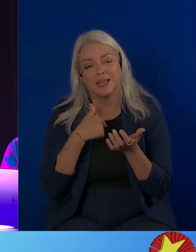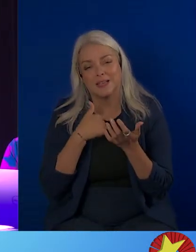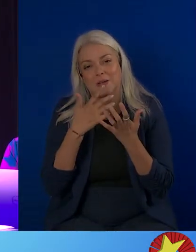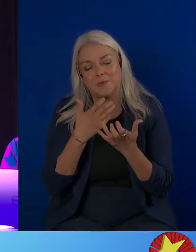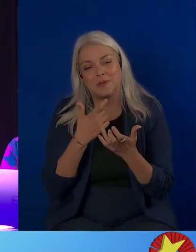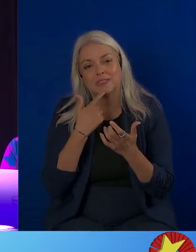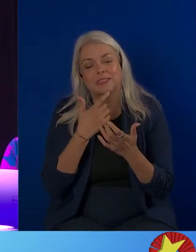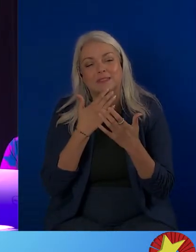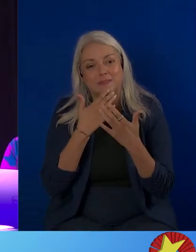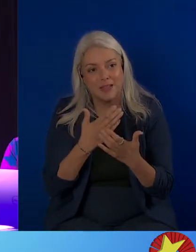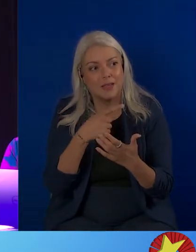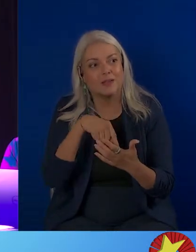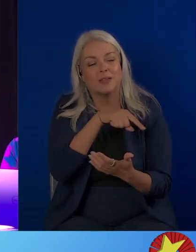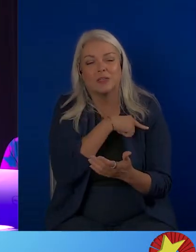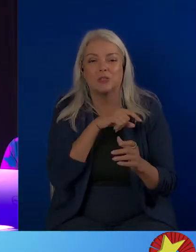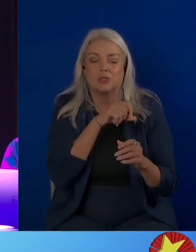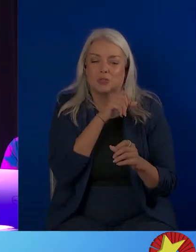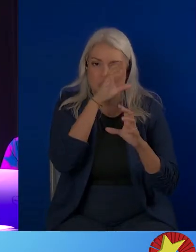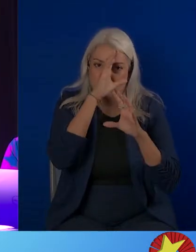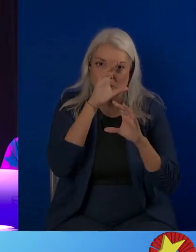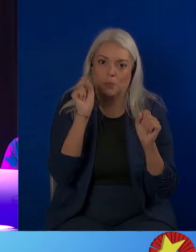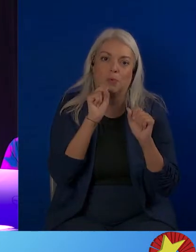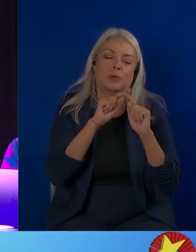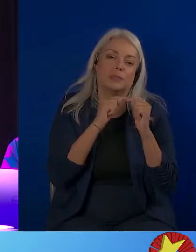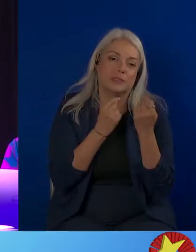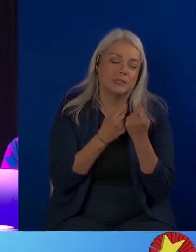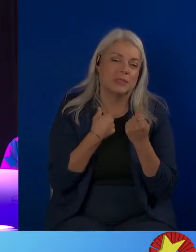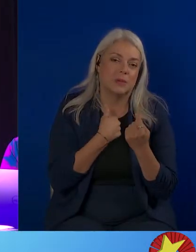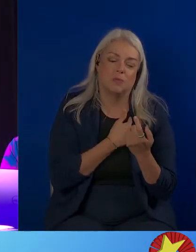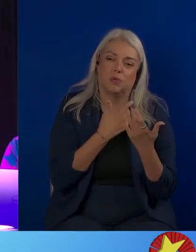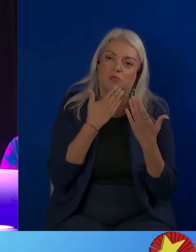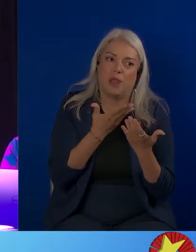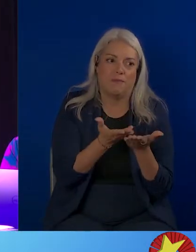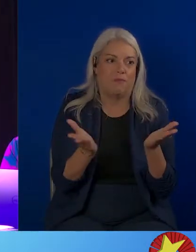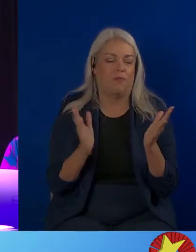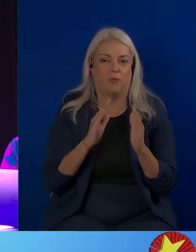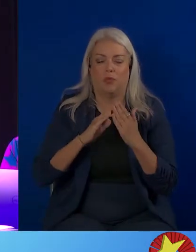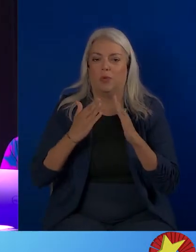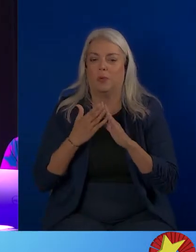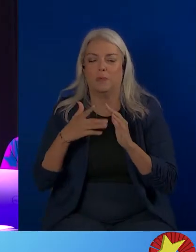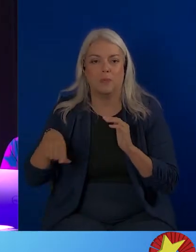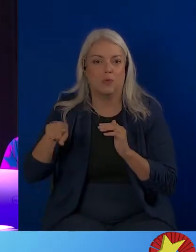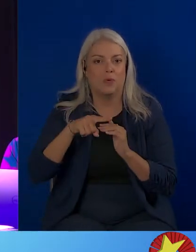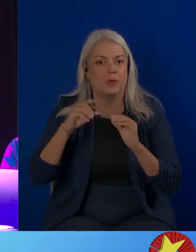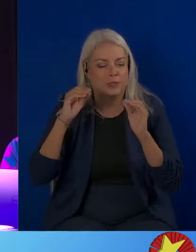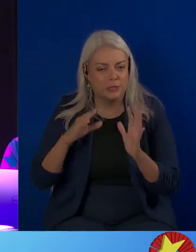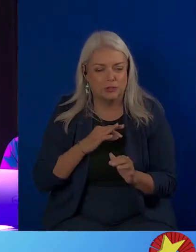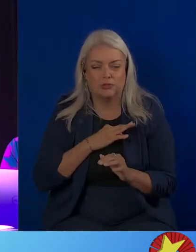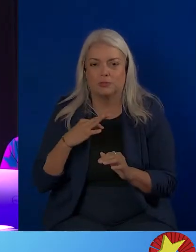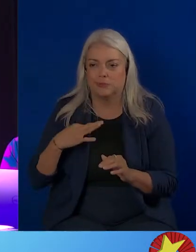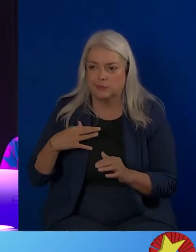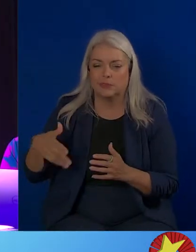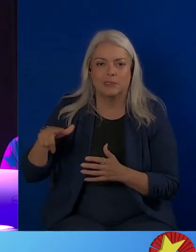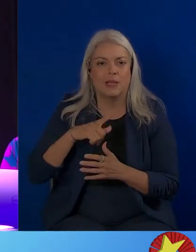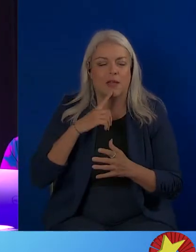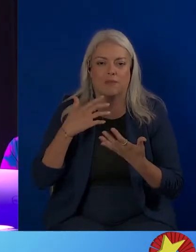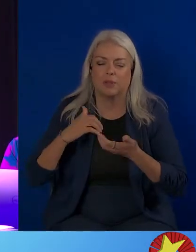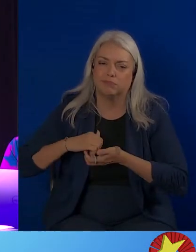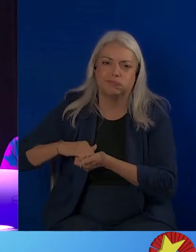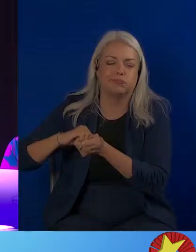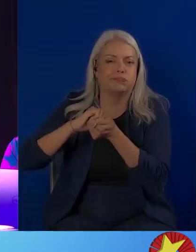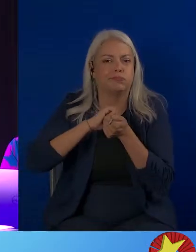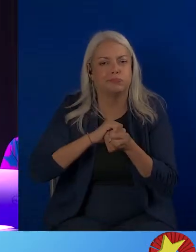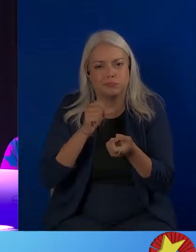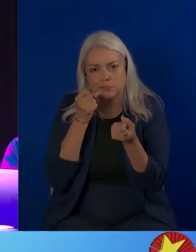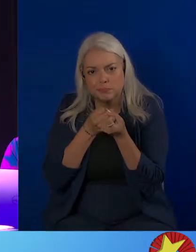grateful for the support and contributions everyone continues to make as we work collaboratively together to support the agency and